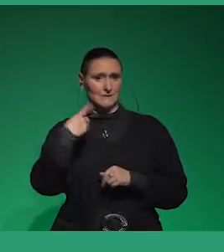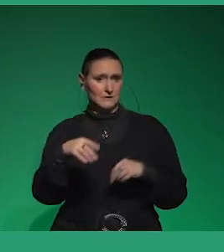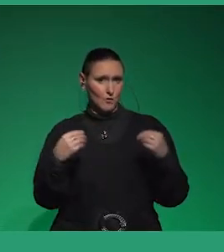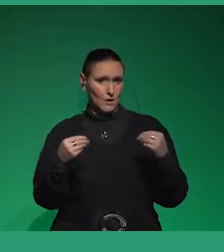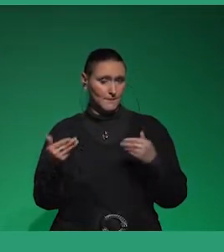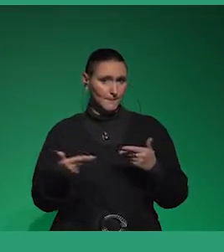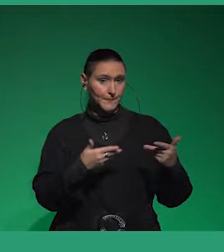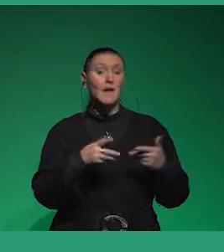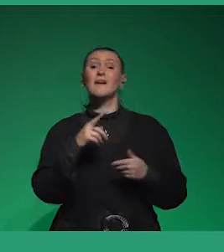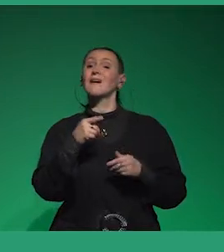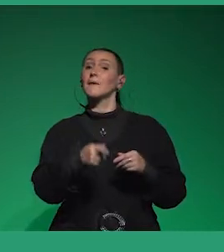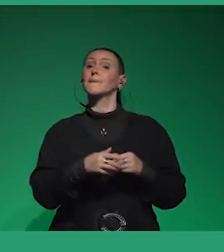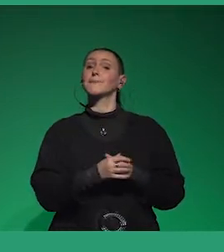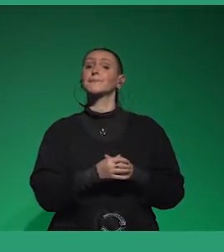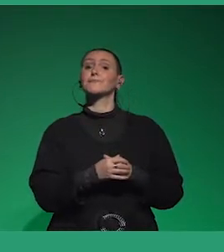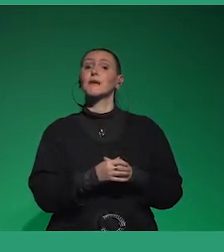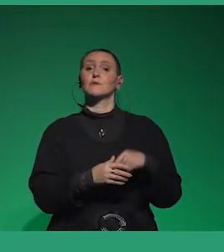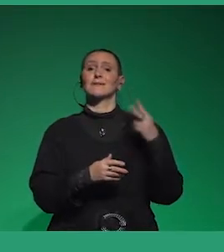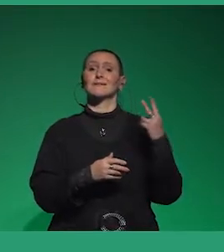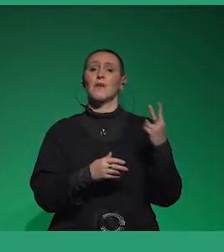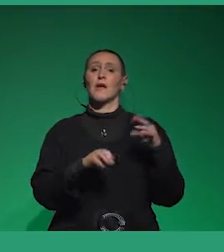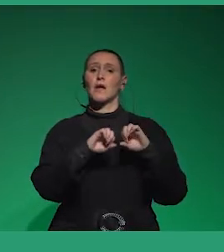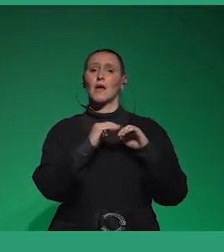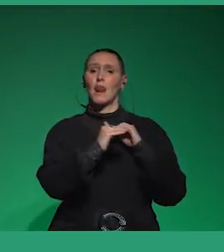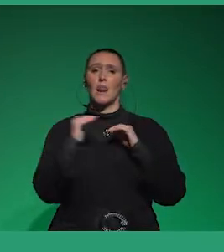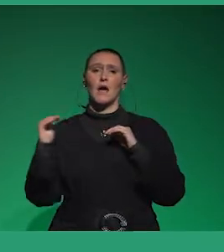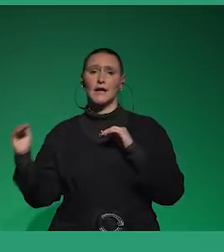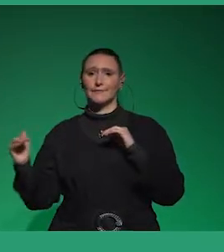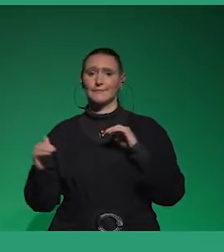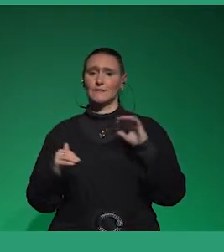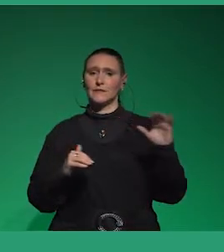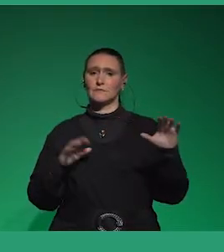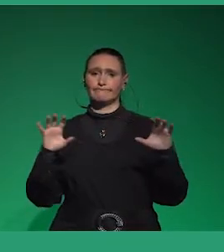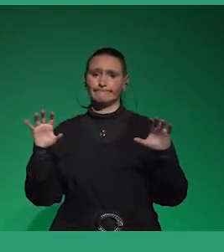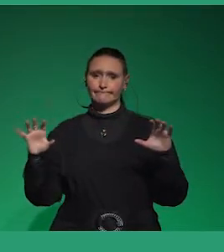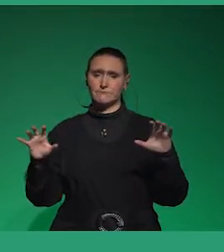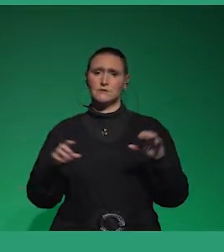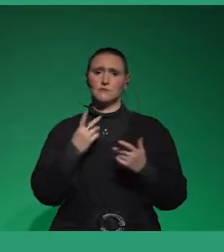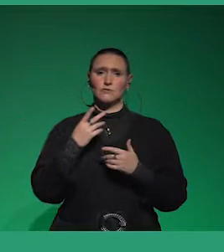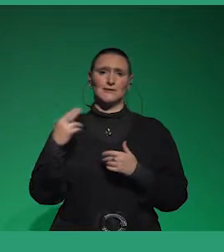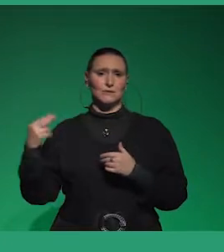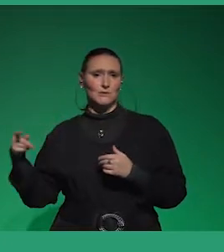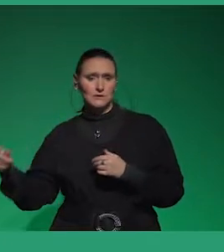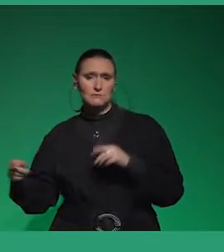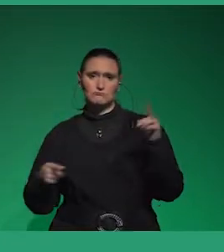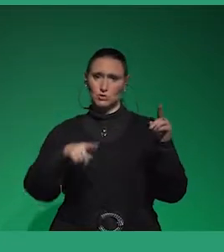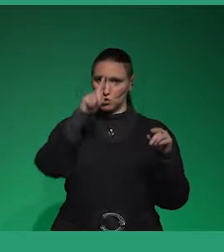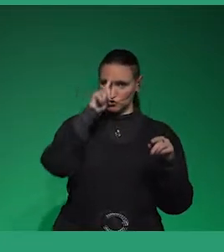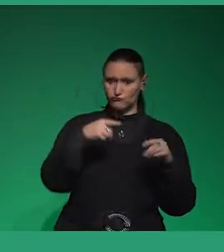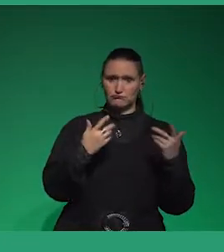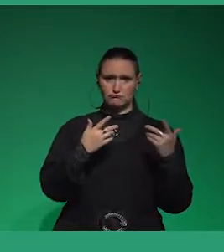And because this is a 2 countries research project between Indonesia and the Germany